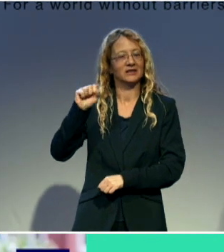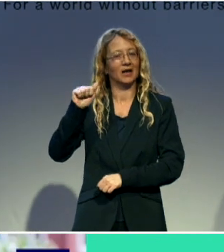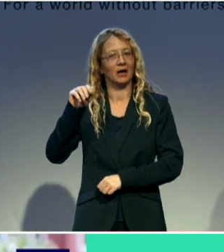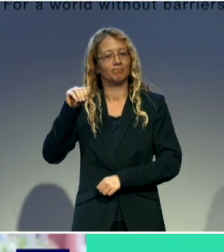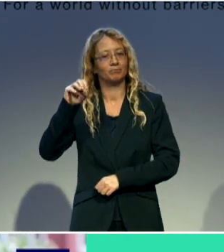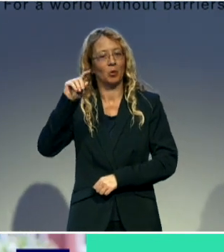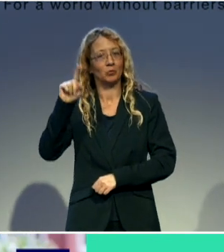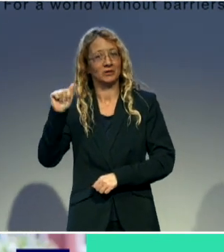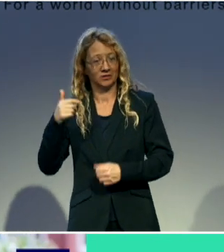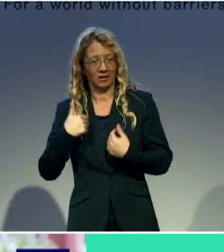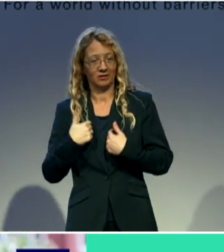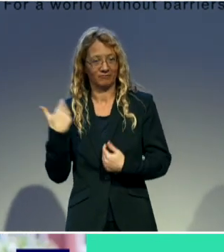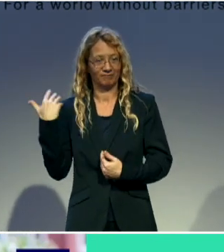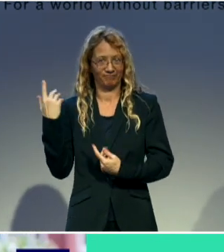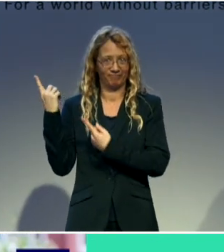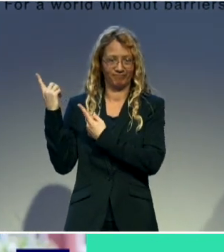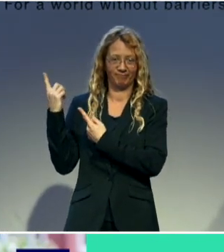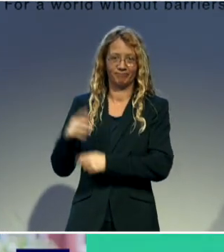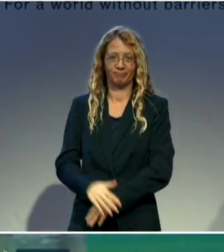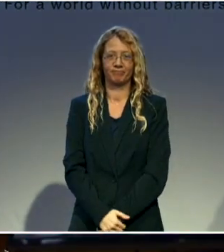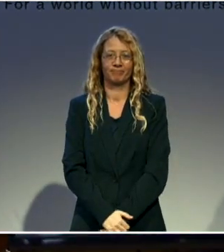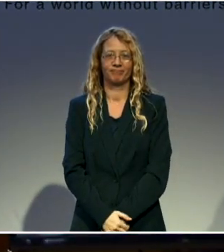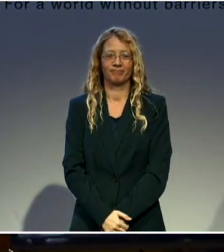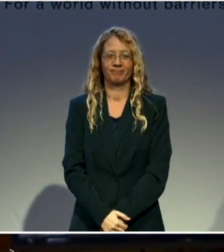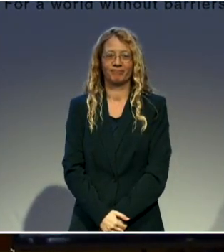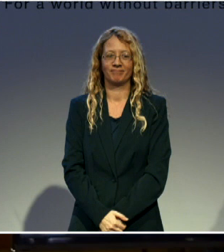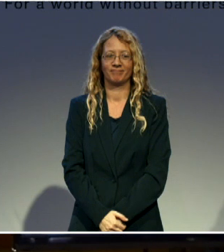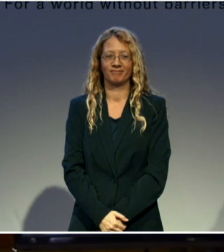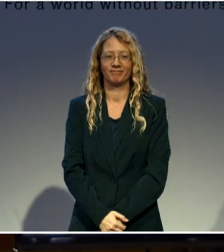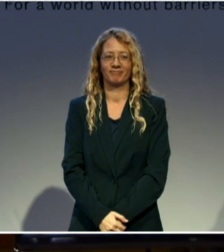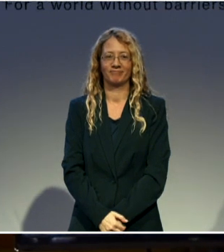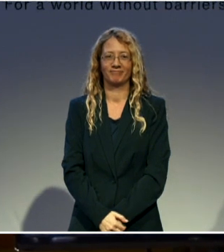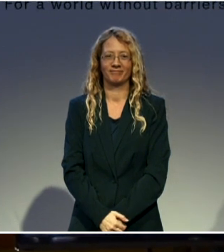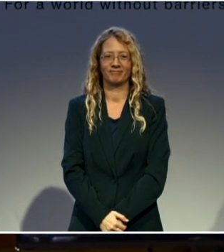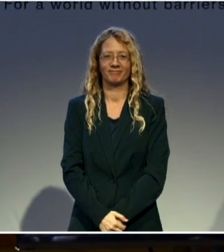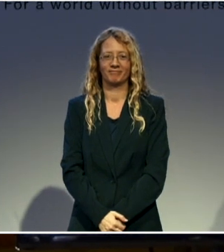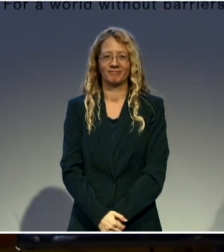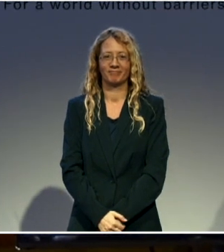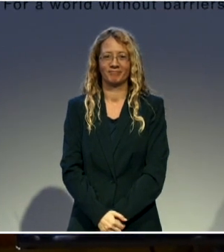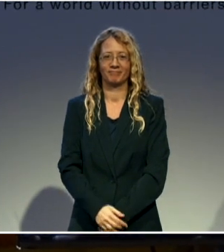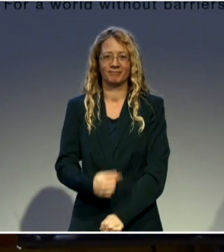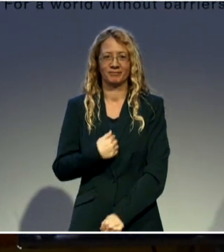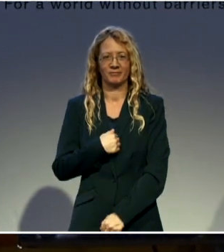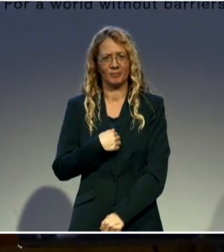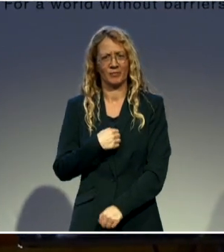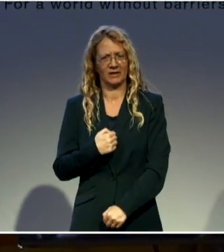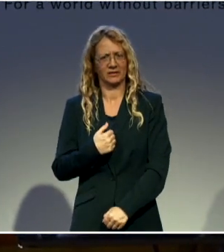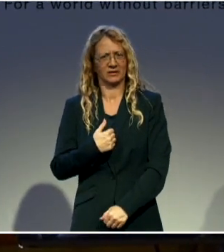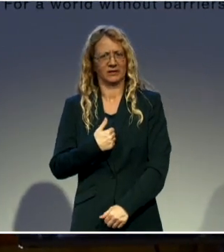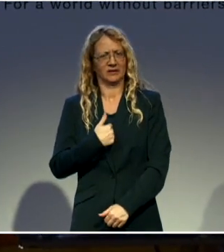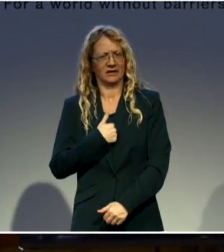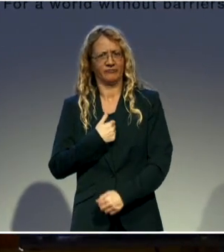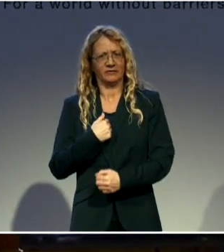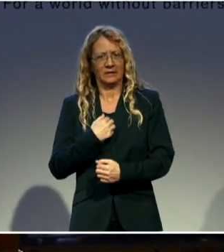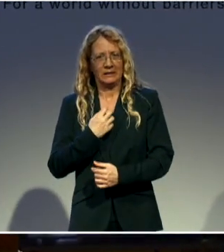Anastasia Somoza, and I'm an American woman with a disability. I continued pushing myself to do things that